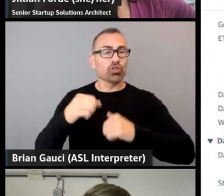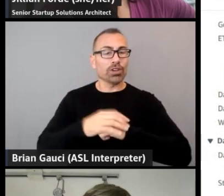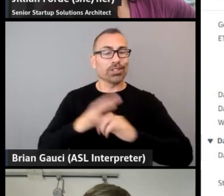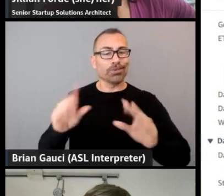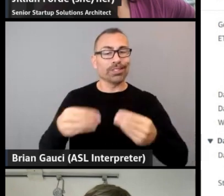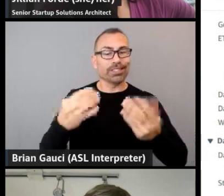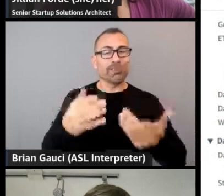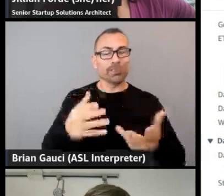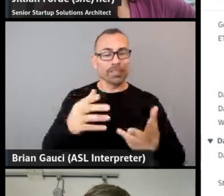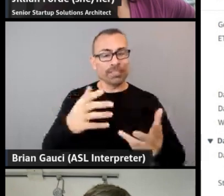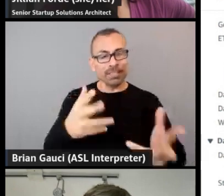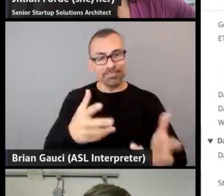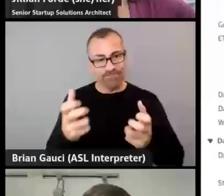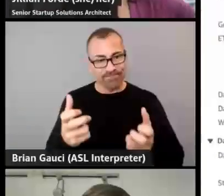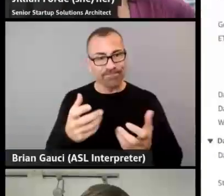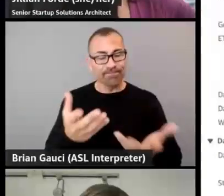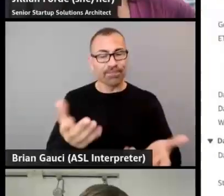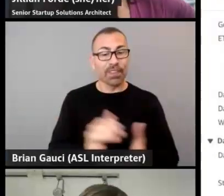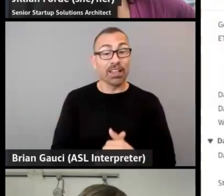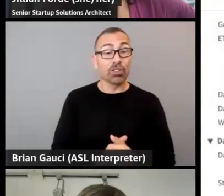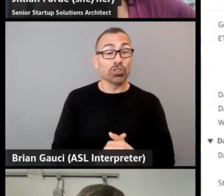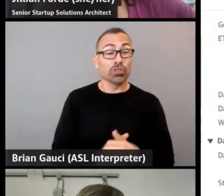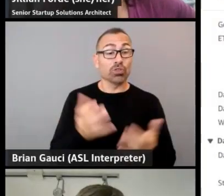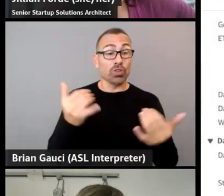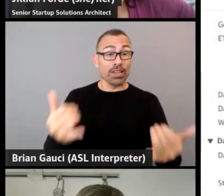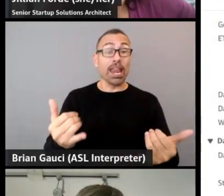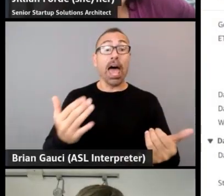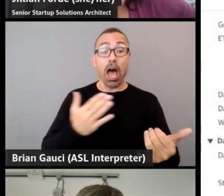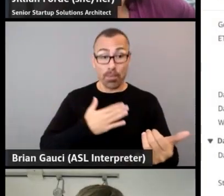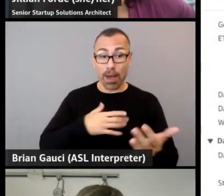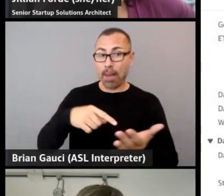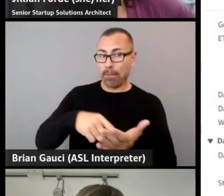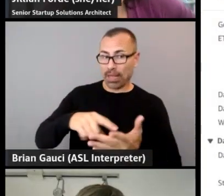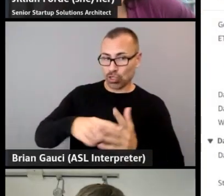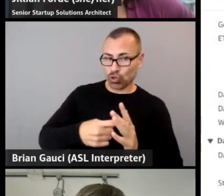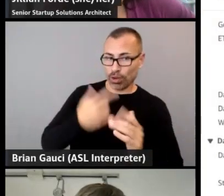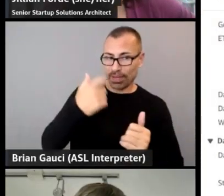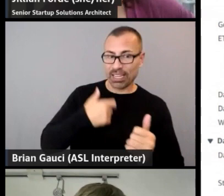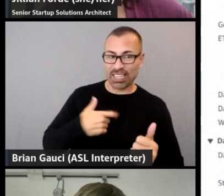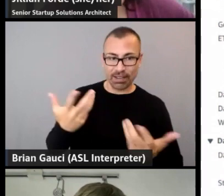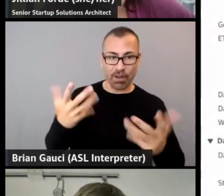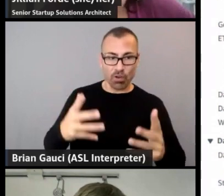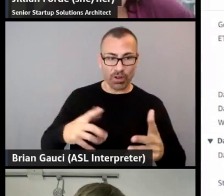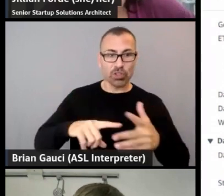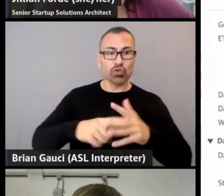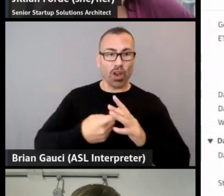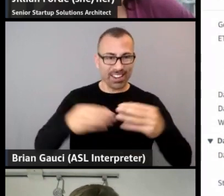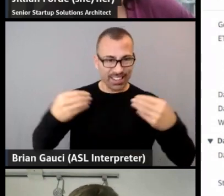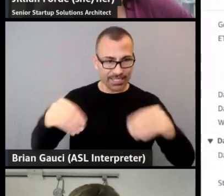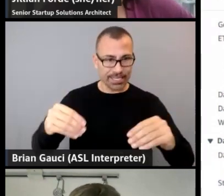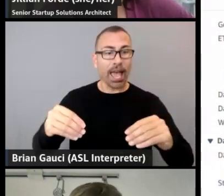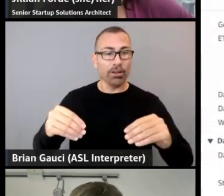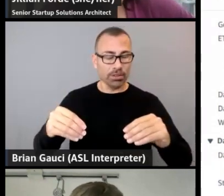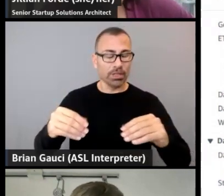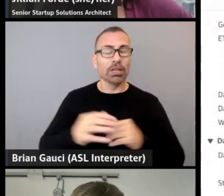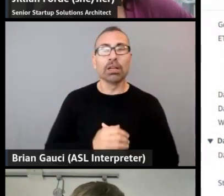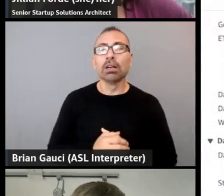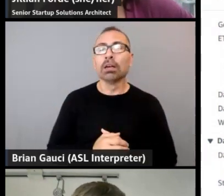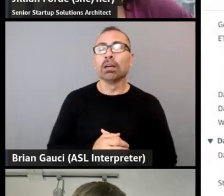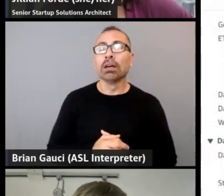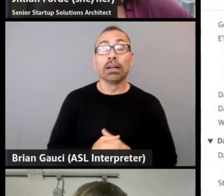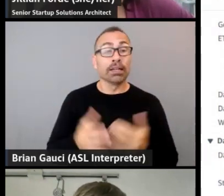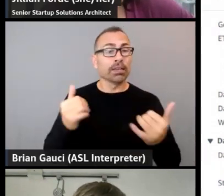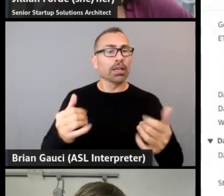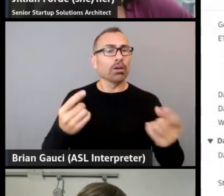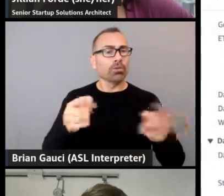So now my billing has started. As I executed this cell, my billing has started. And what is happening in the background